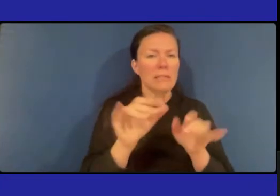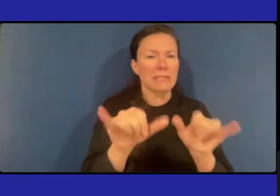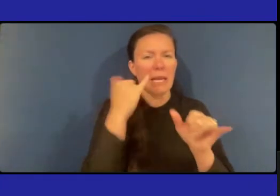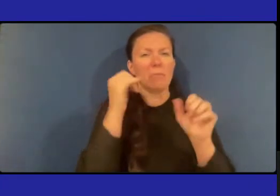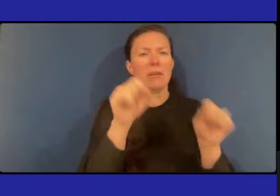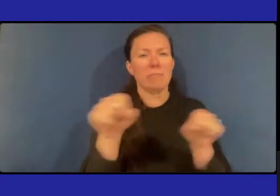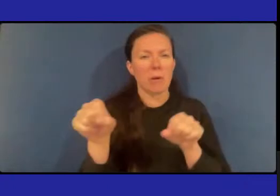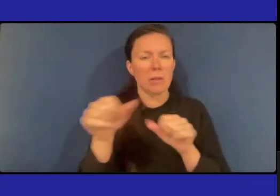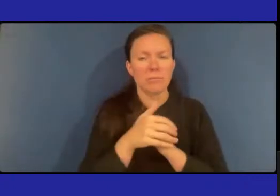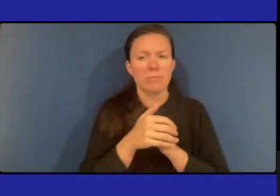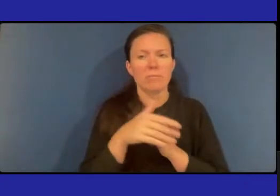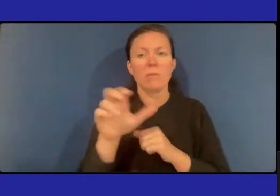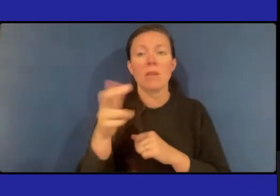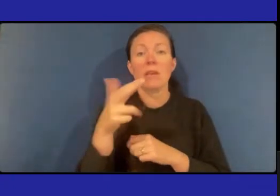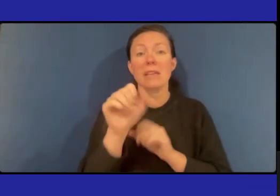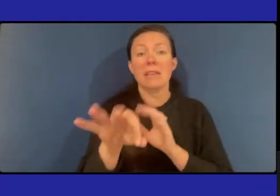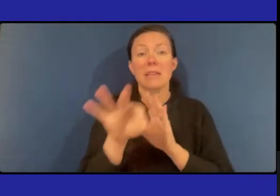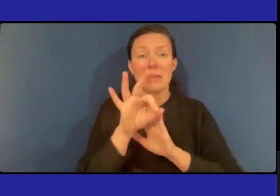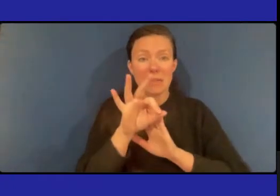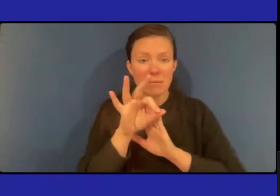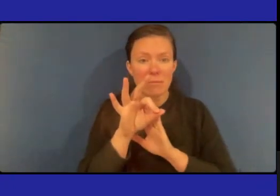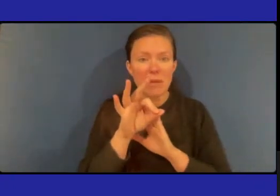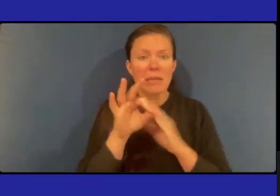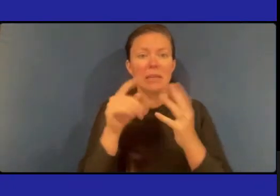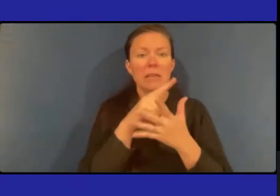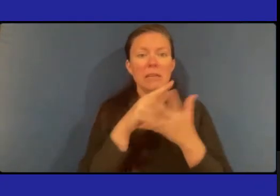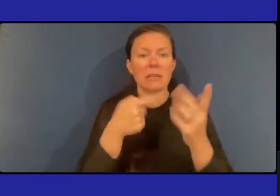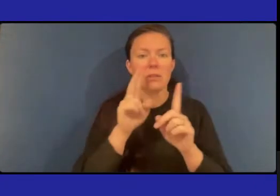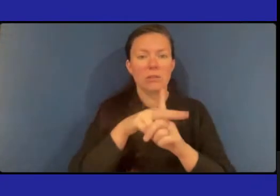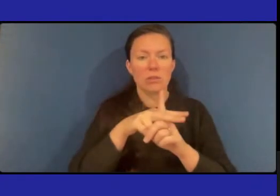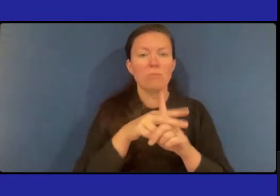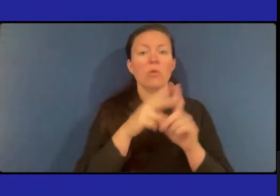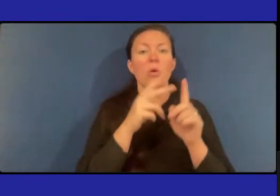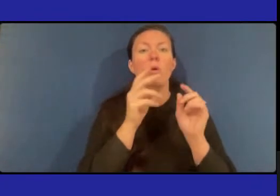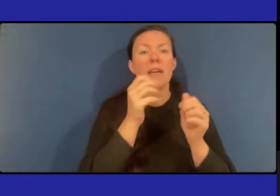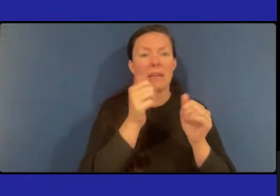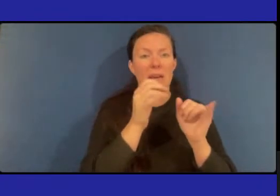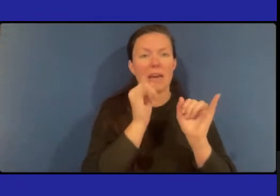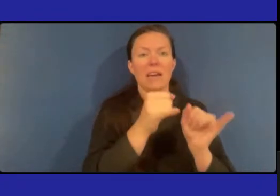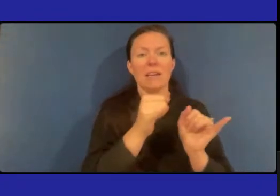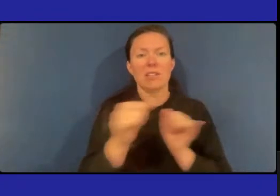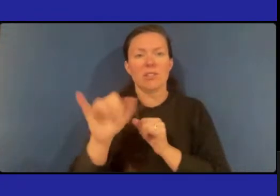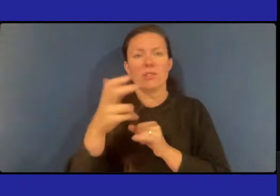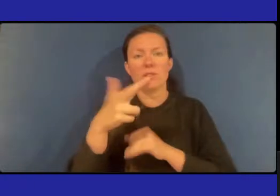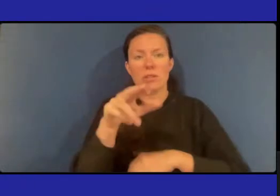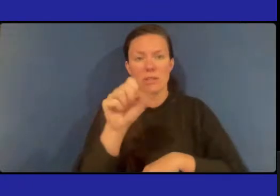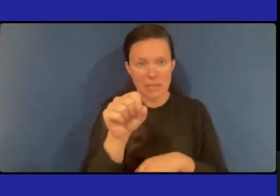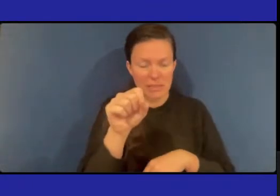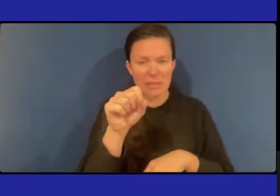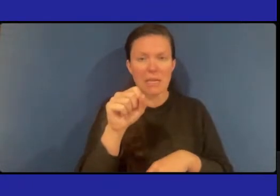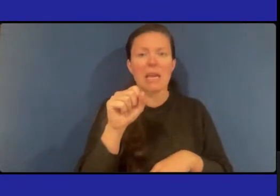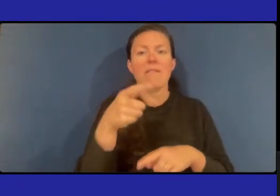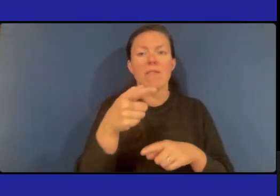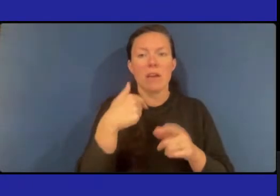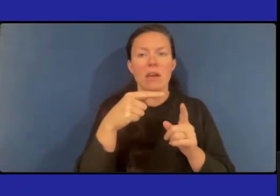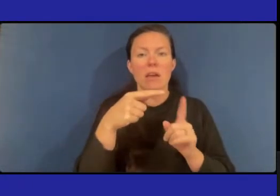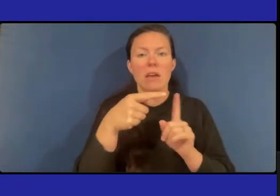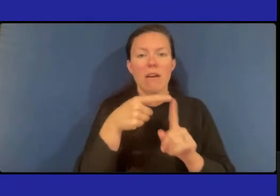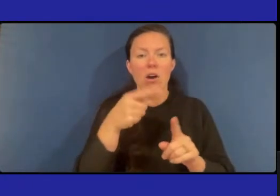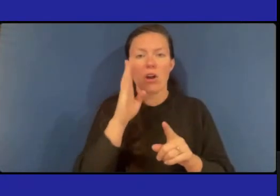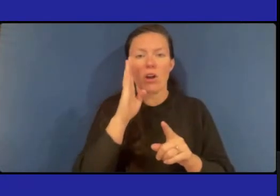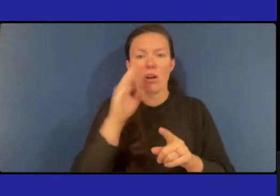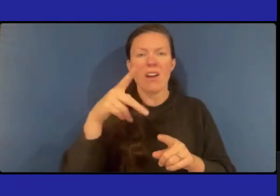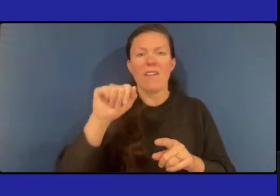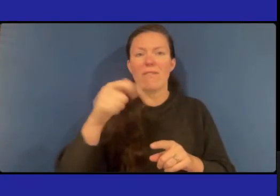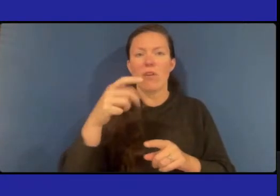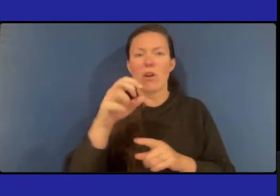CHS therefore selected PAGNI to employ these individuals. CHS staff employed by PAGNI are strictly frontline patient